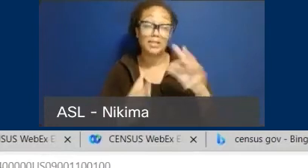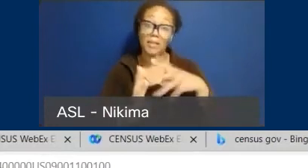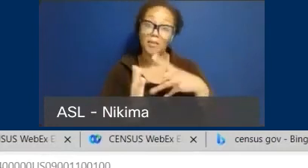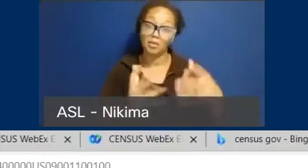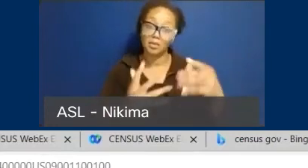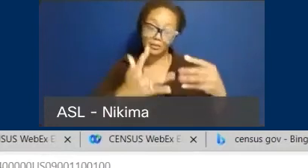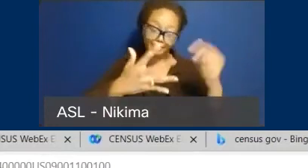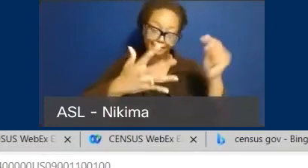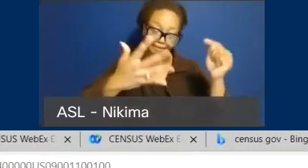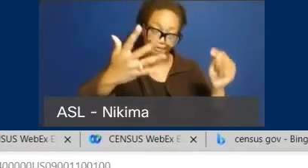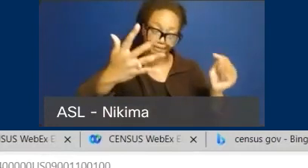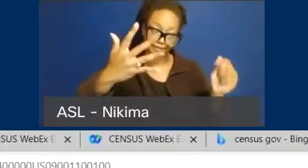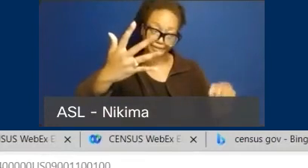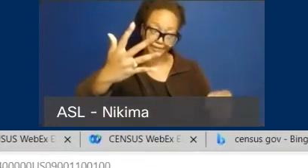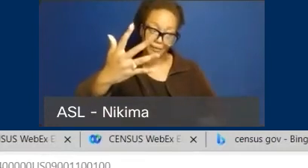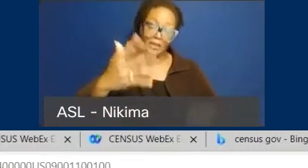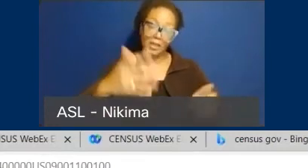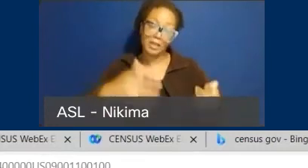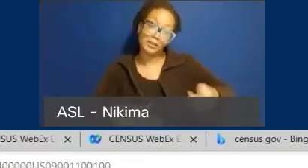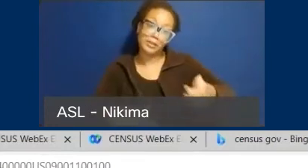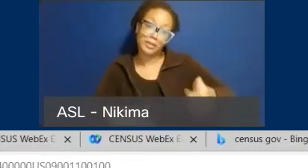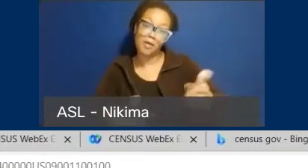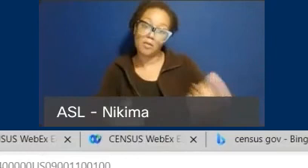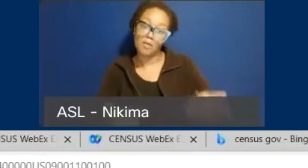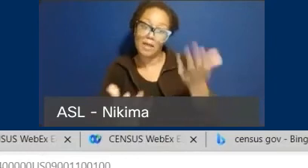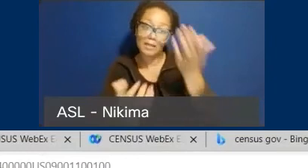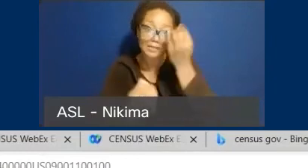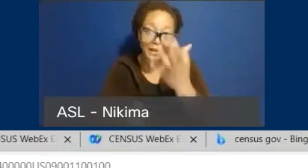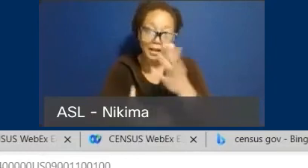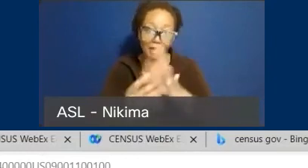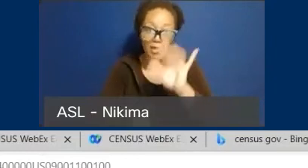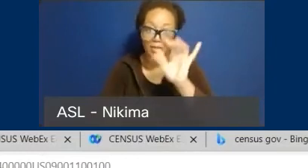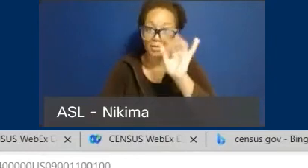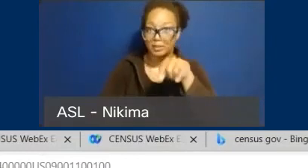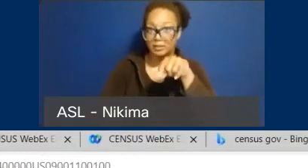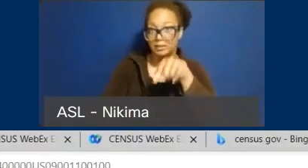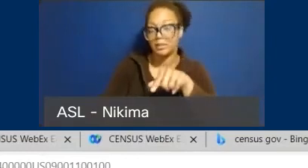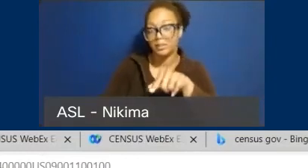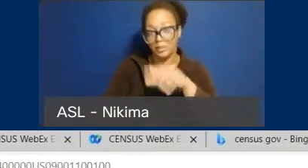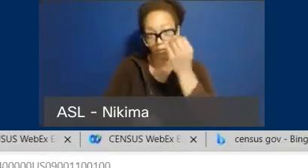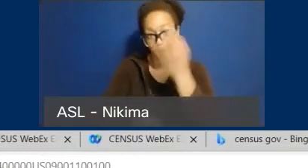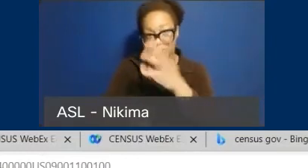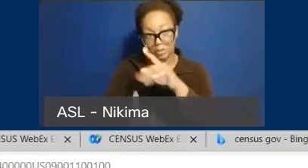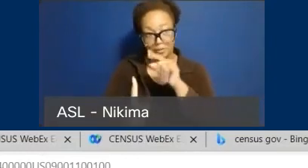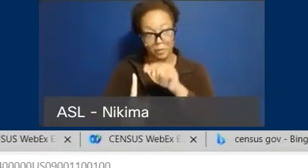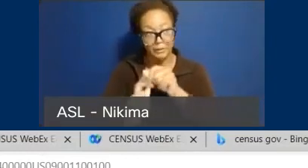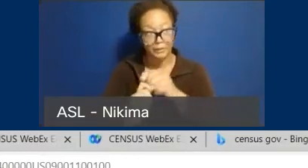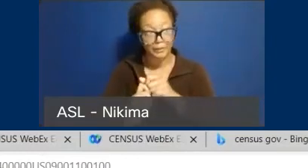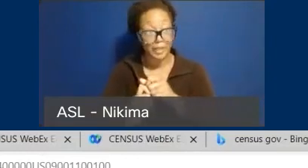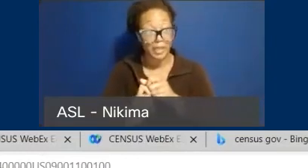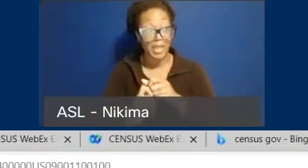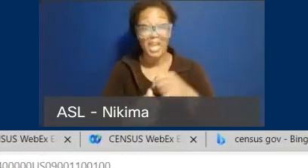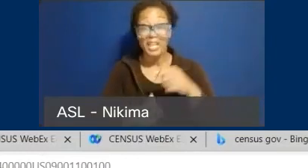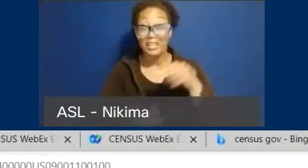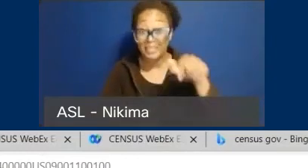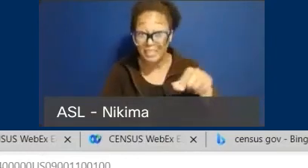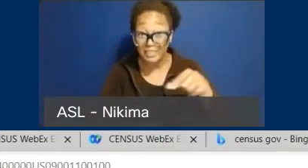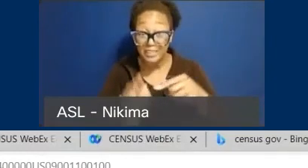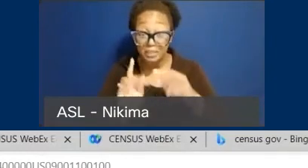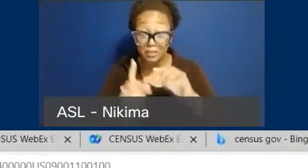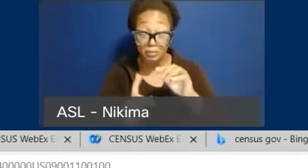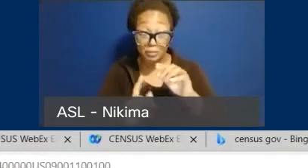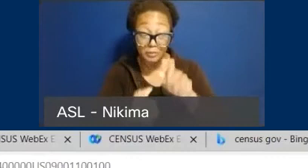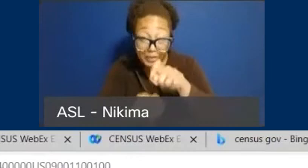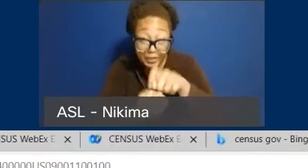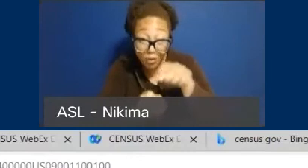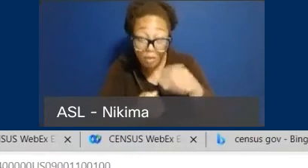about this particular data point. And in this case, they provided 94 tables. And you could